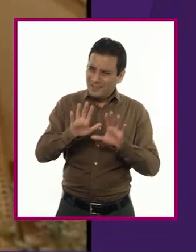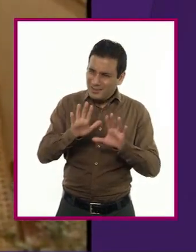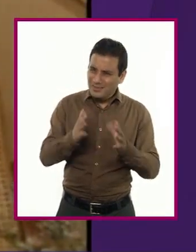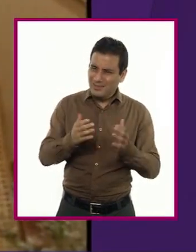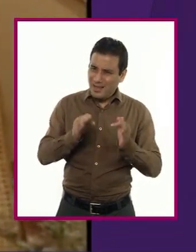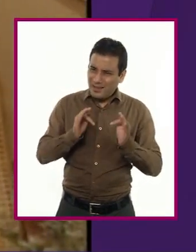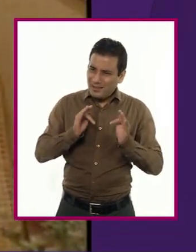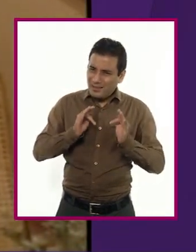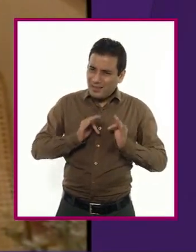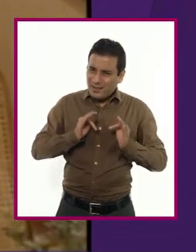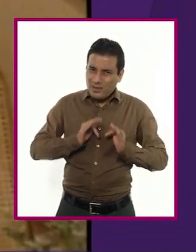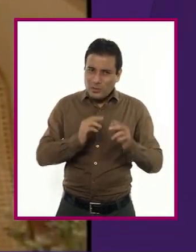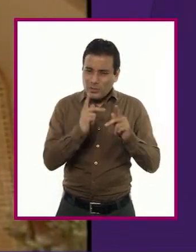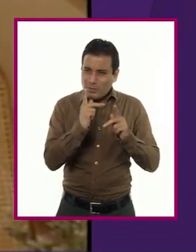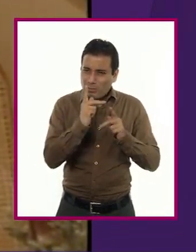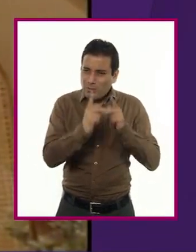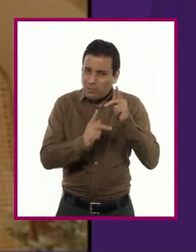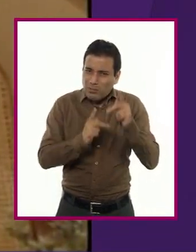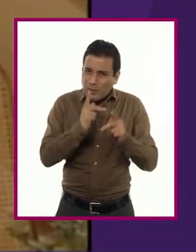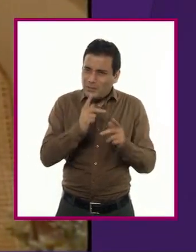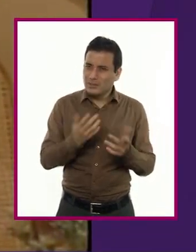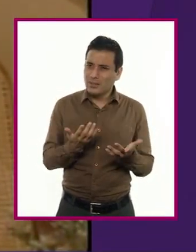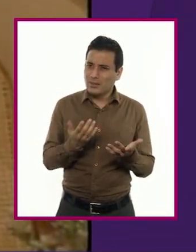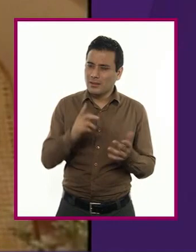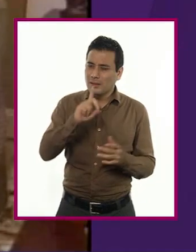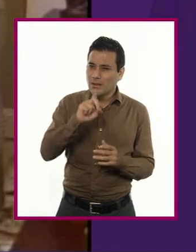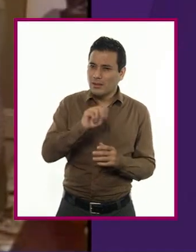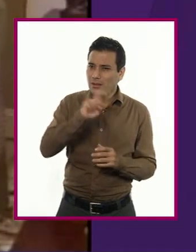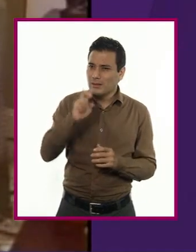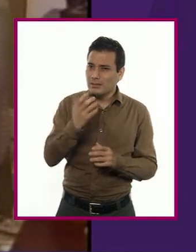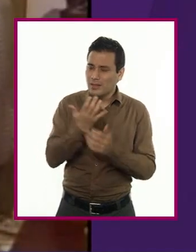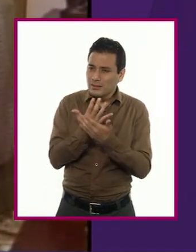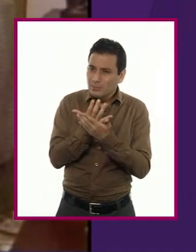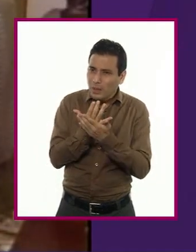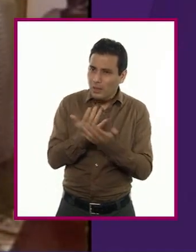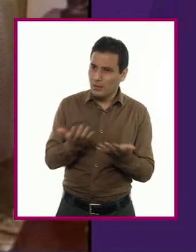long. And besides, we're waiting for Dizzy.